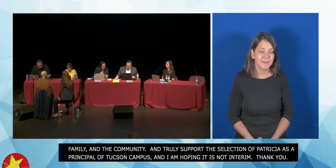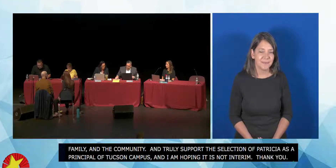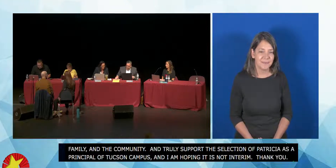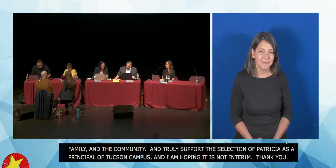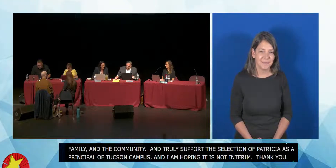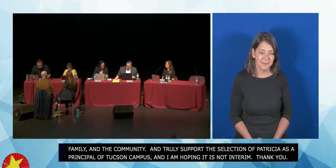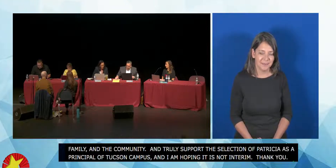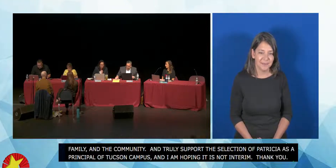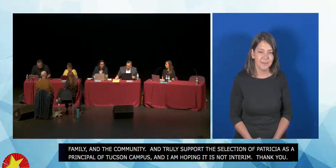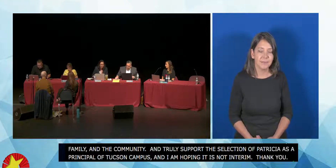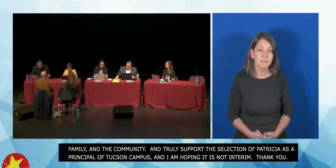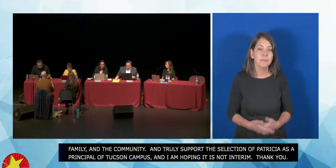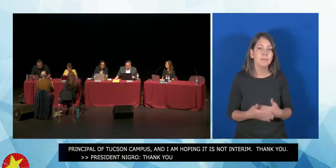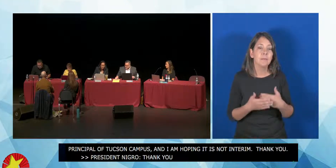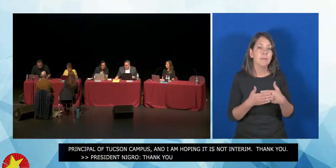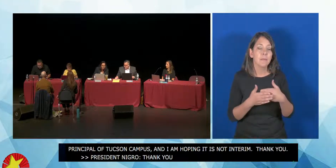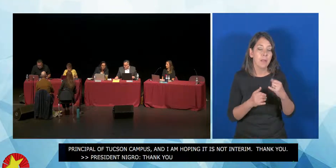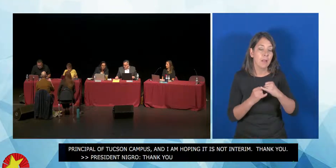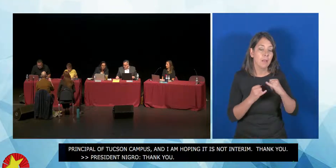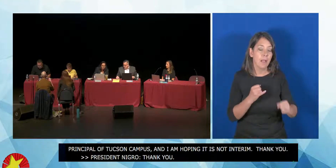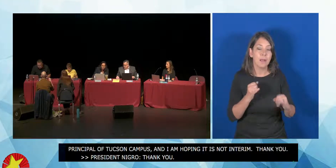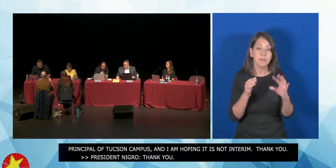And the final speaker is Mary Rimron.